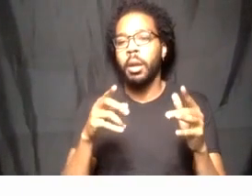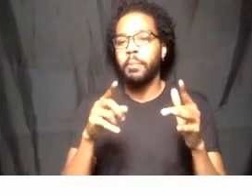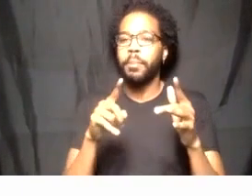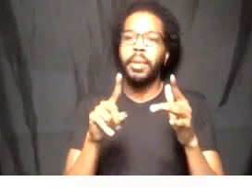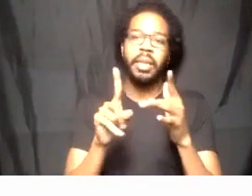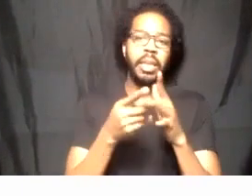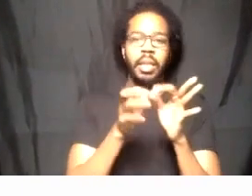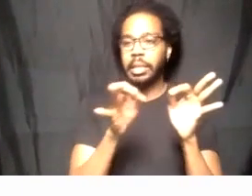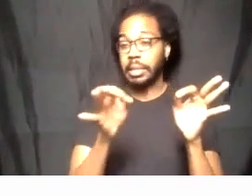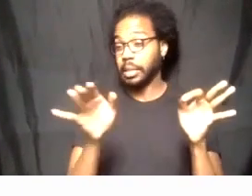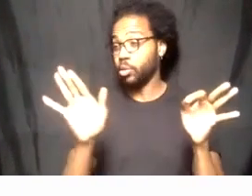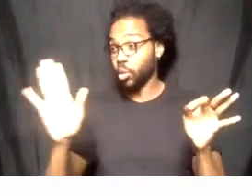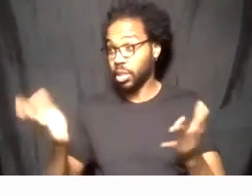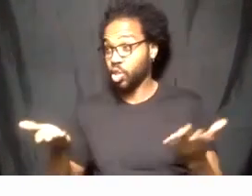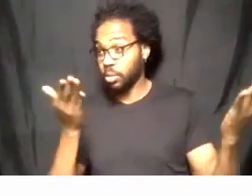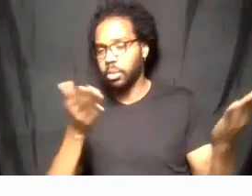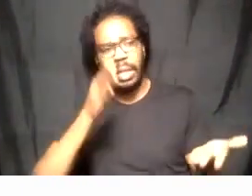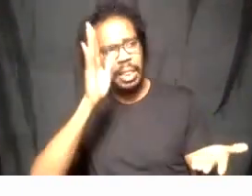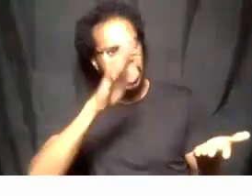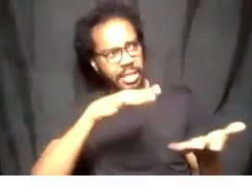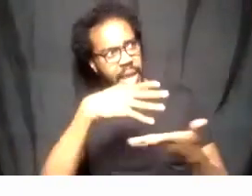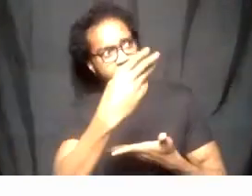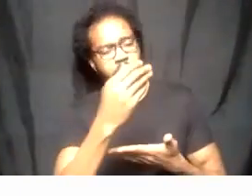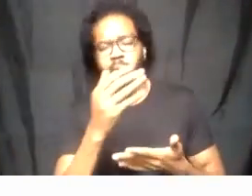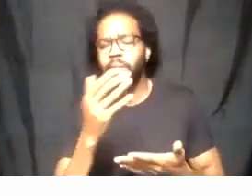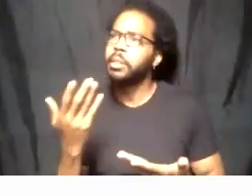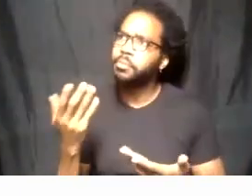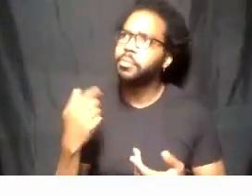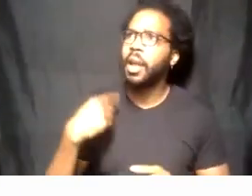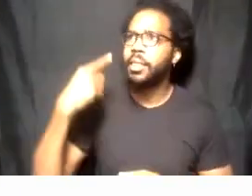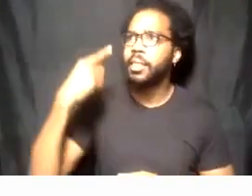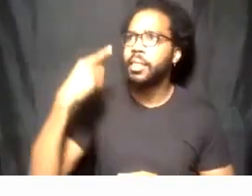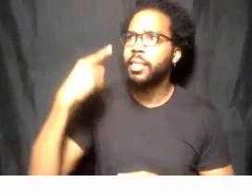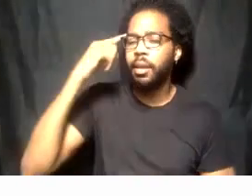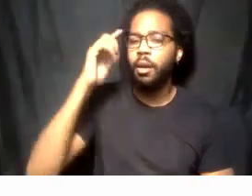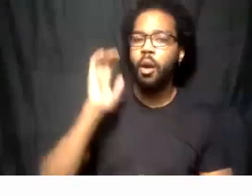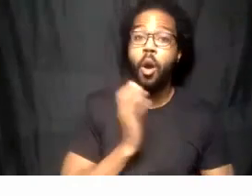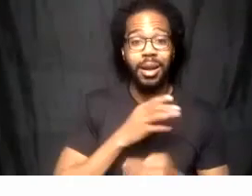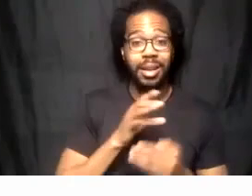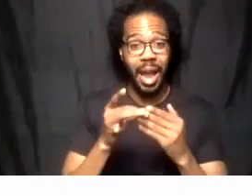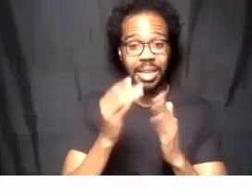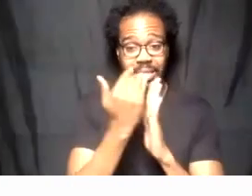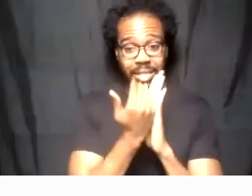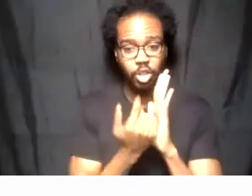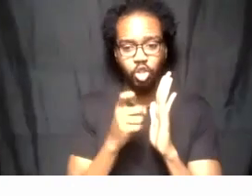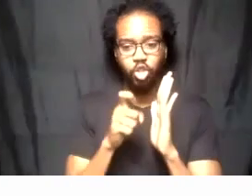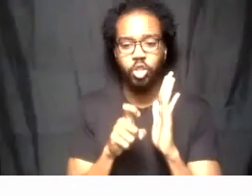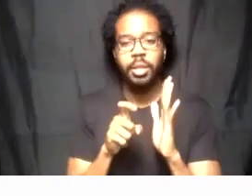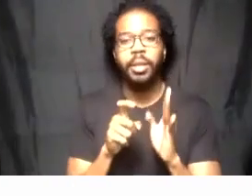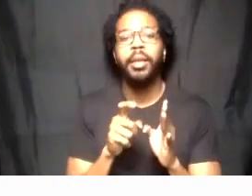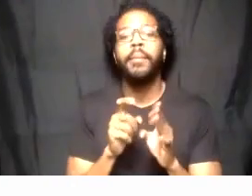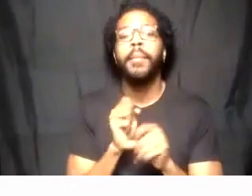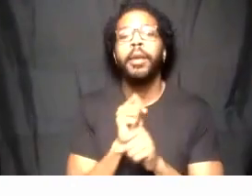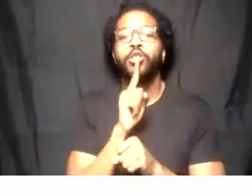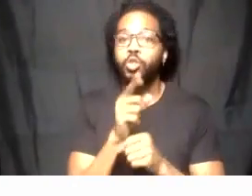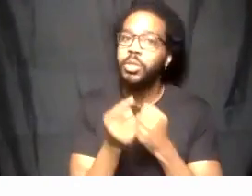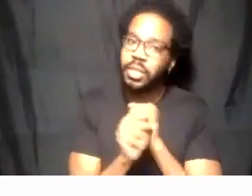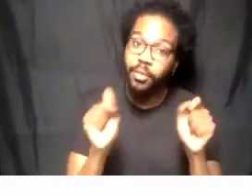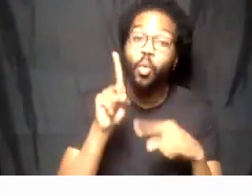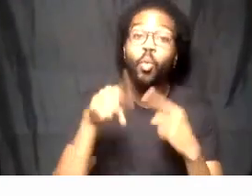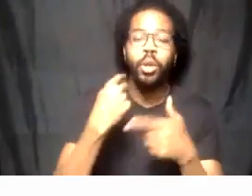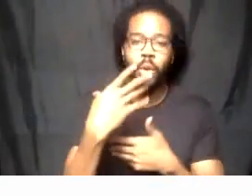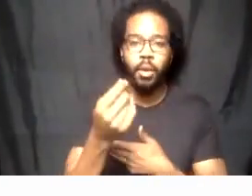about minimizing outings. I think our guidance ought to be about ensuring safety during outings. For one, you don't